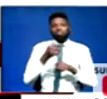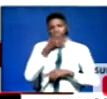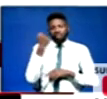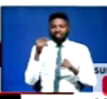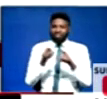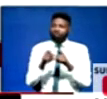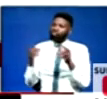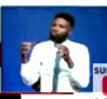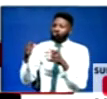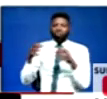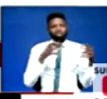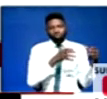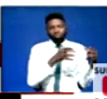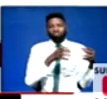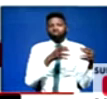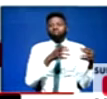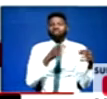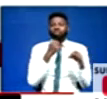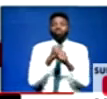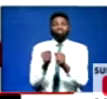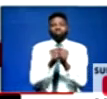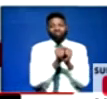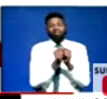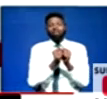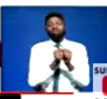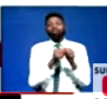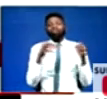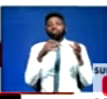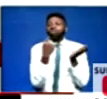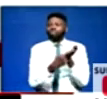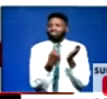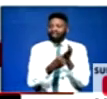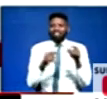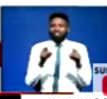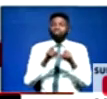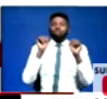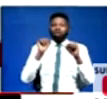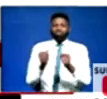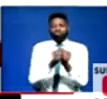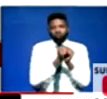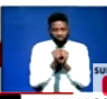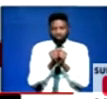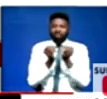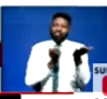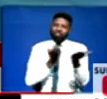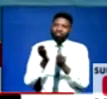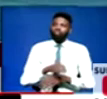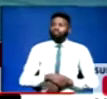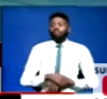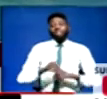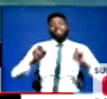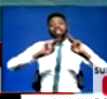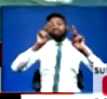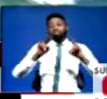operators of the coast together with those of Uganda, so that they develop joint packages. International tourists arriving in